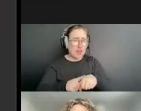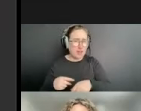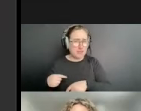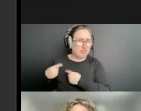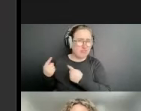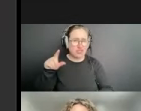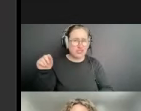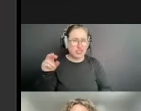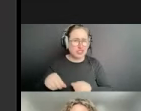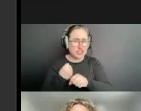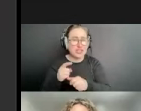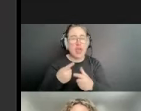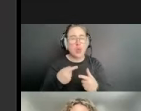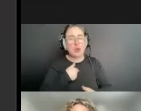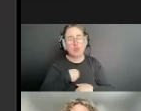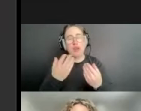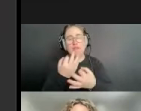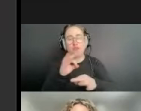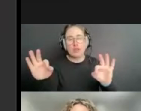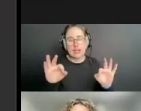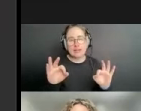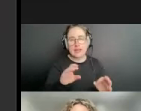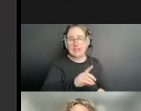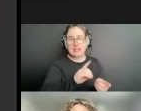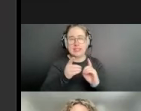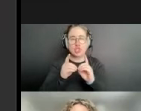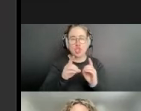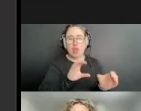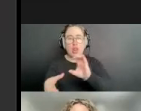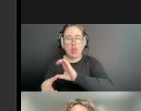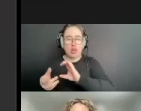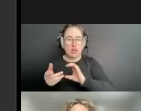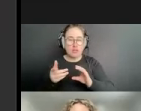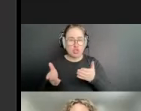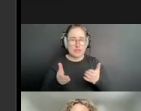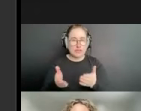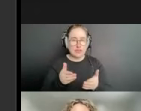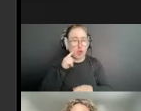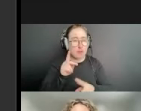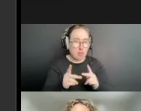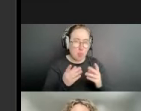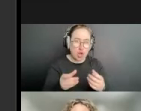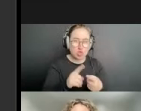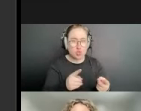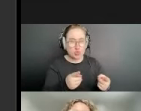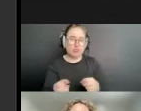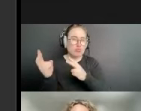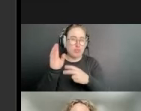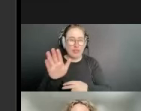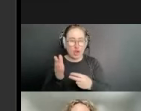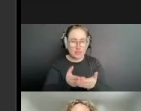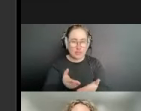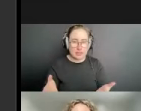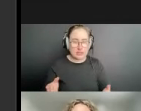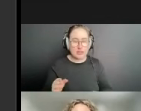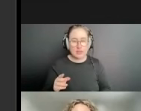provide free digitization services to people who came through, digitize their work. It feels like a first step, a beginning place. Hubert, you've